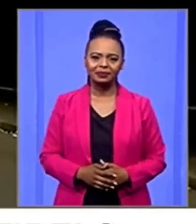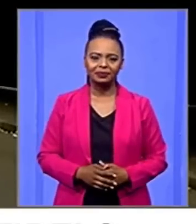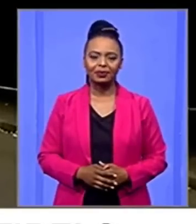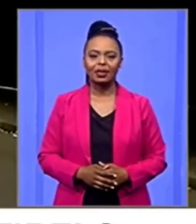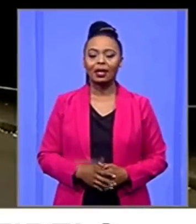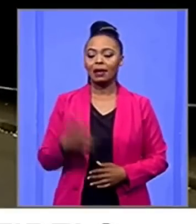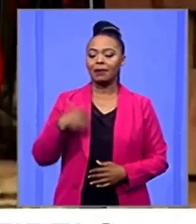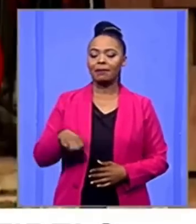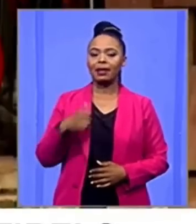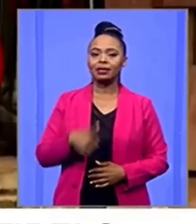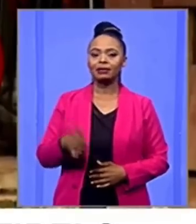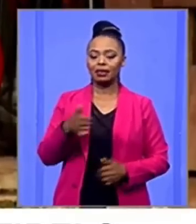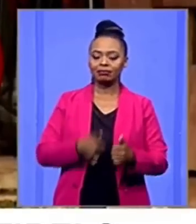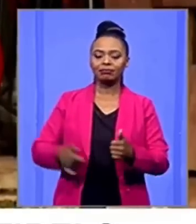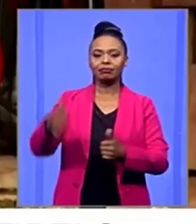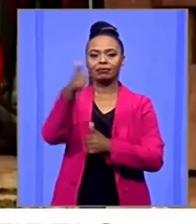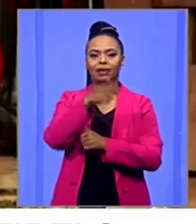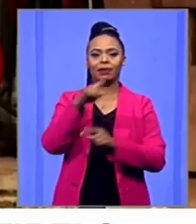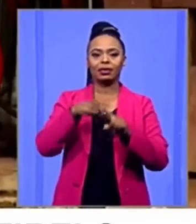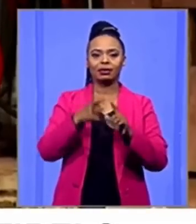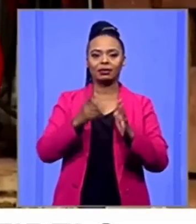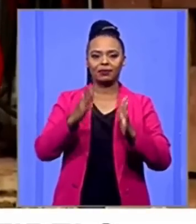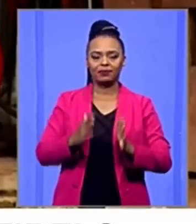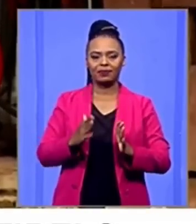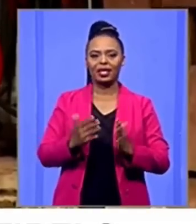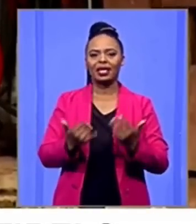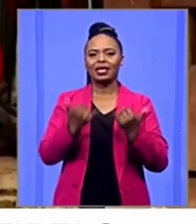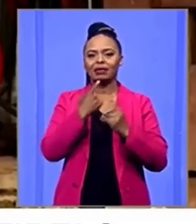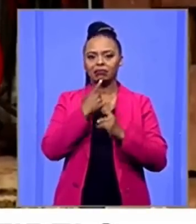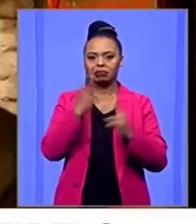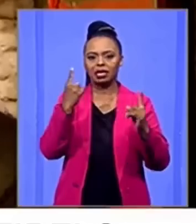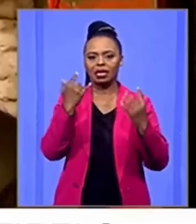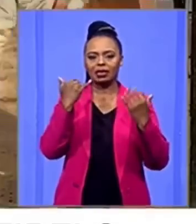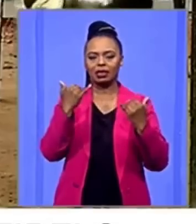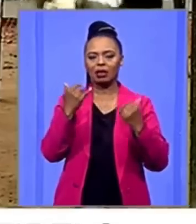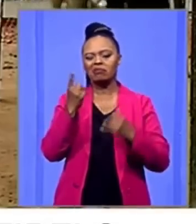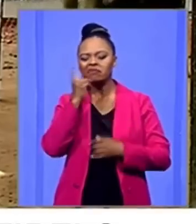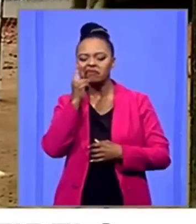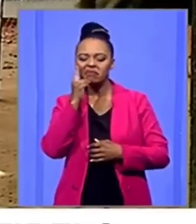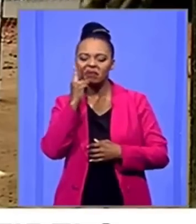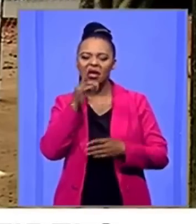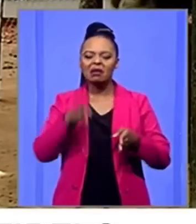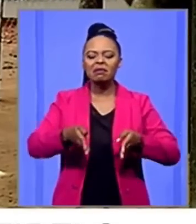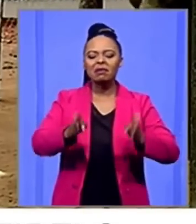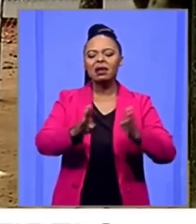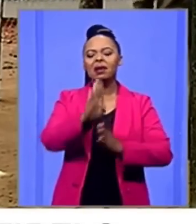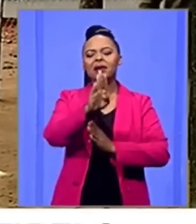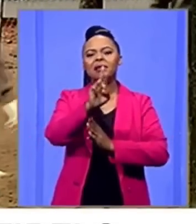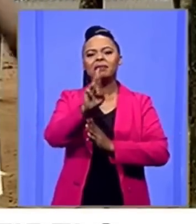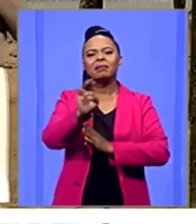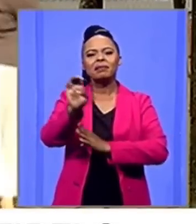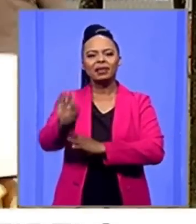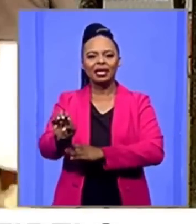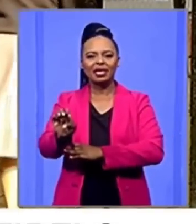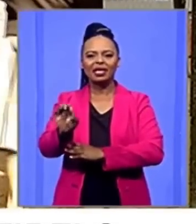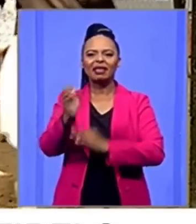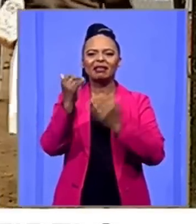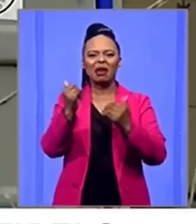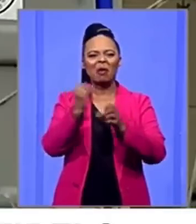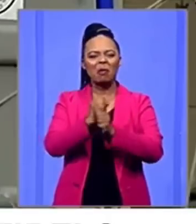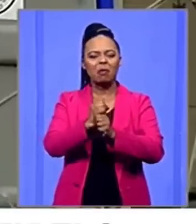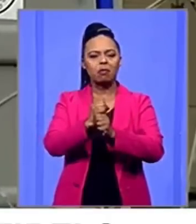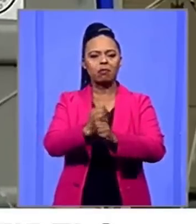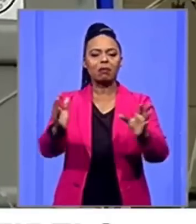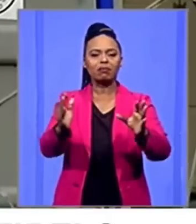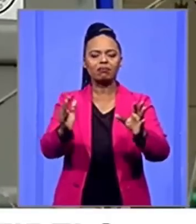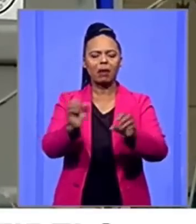Masepala mogolo wa Johannesburg o re o sa lekola ge ba dikarolo tše dingwe tša mmila wa Pri tšeo di amilwego ke mothuthupo wa beke